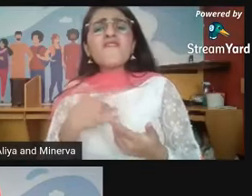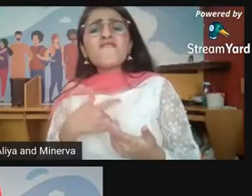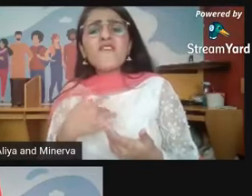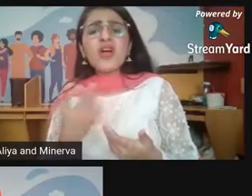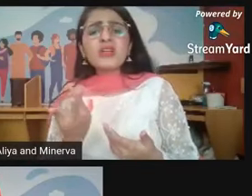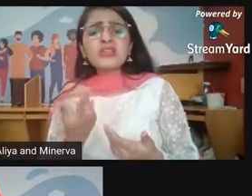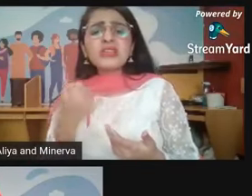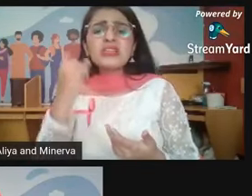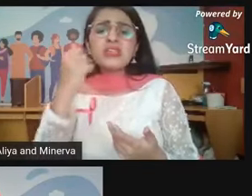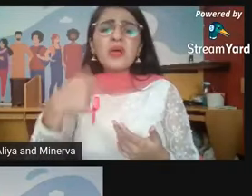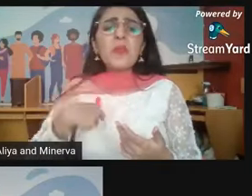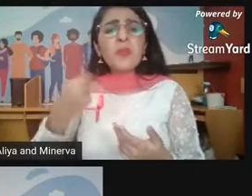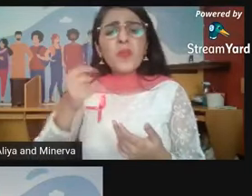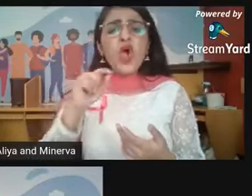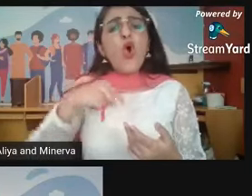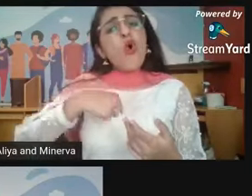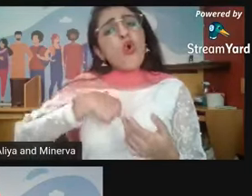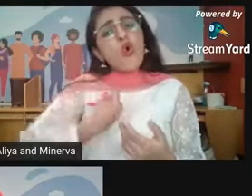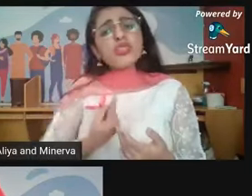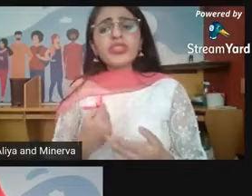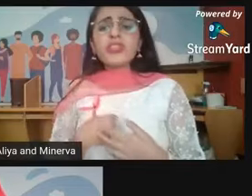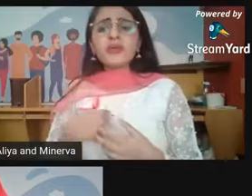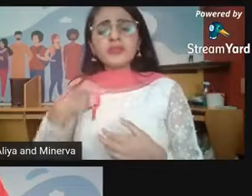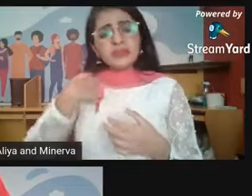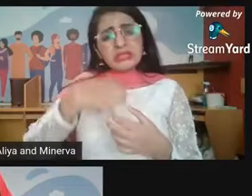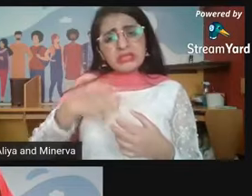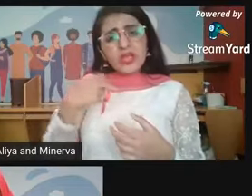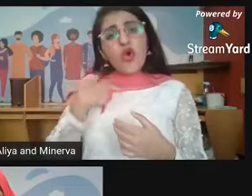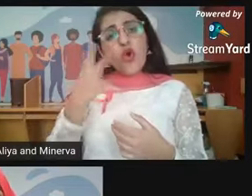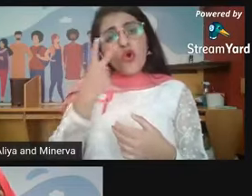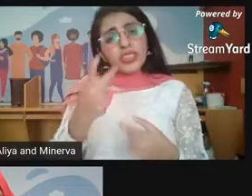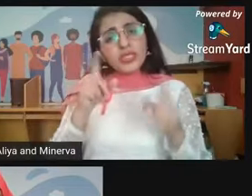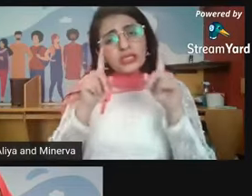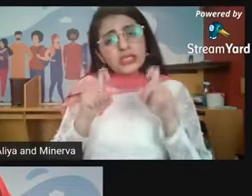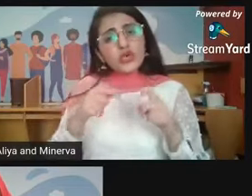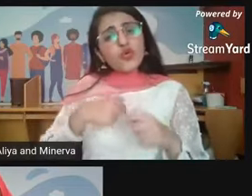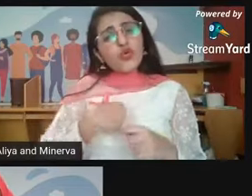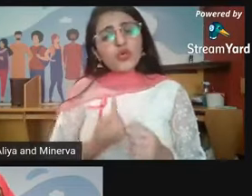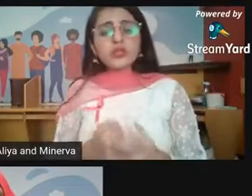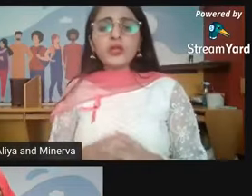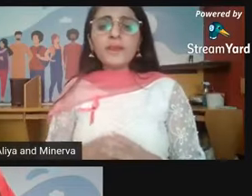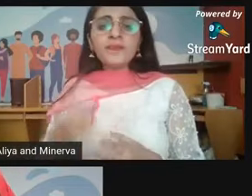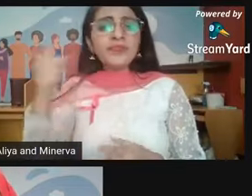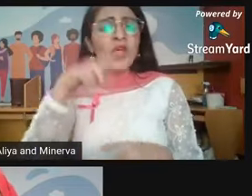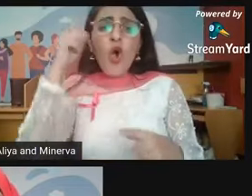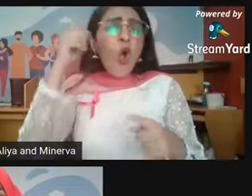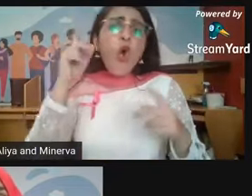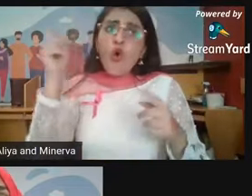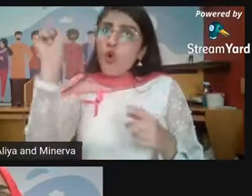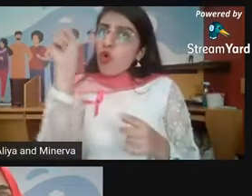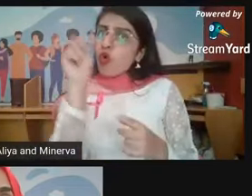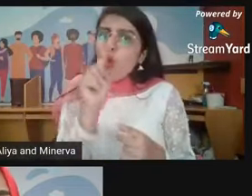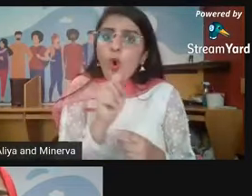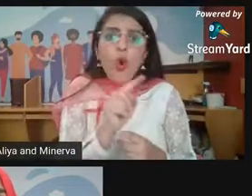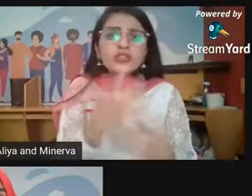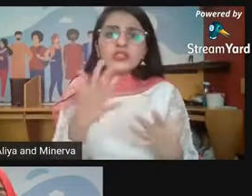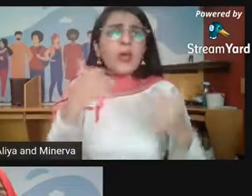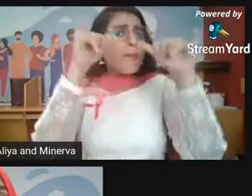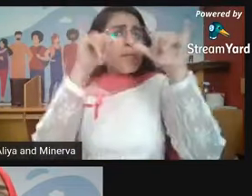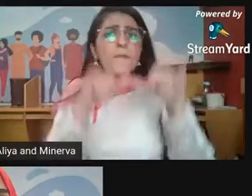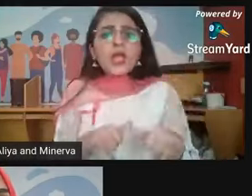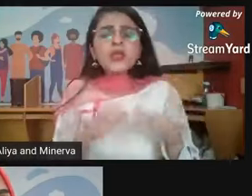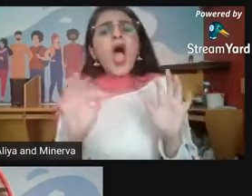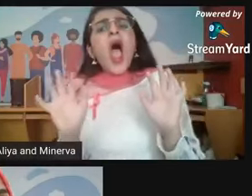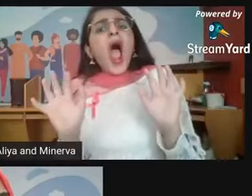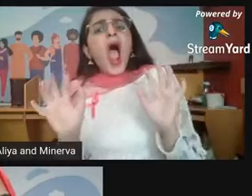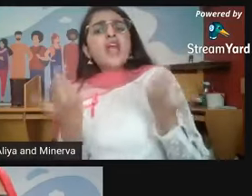importance of BSE I said I think I should do this breast self examination which is not in our normal practice it was not planned it was